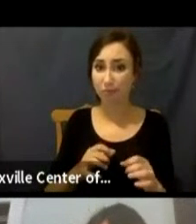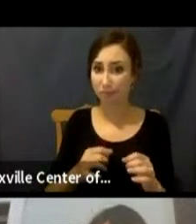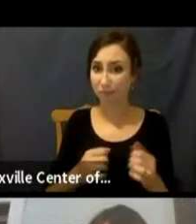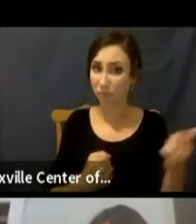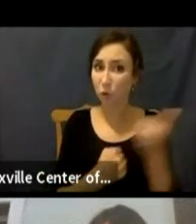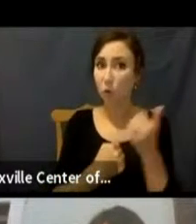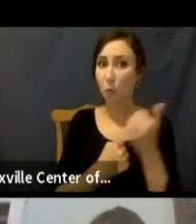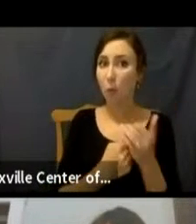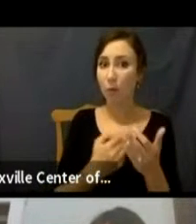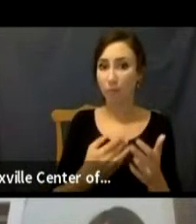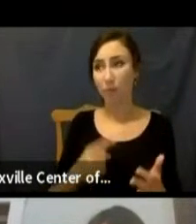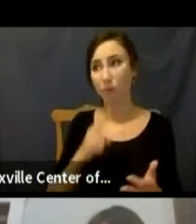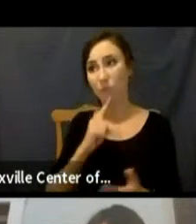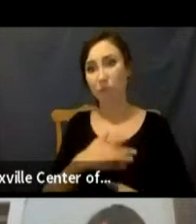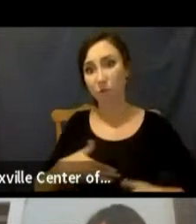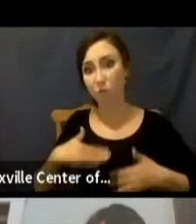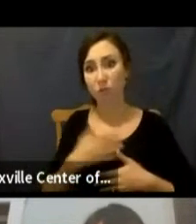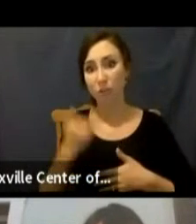route.